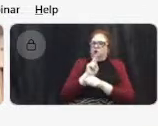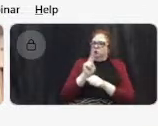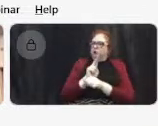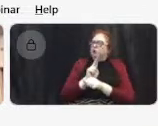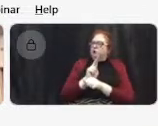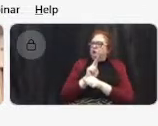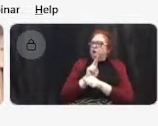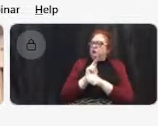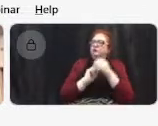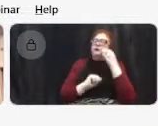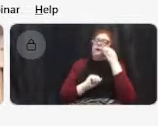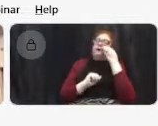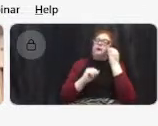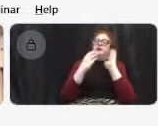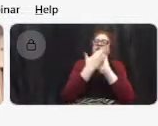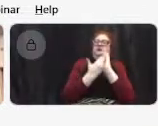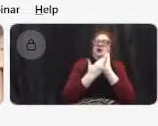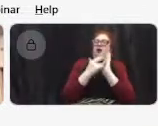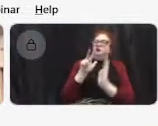Section